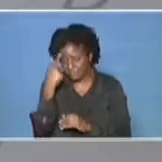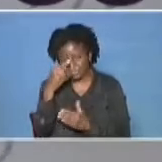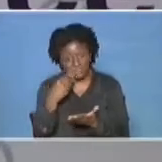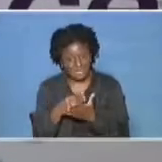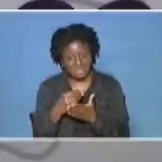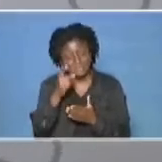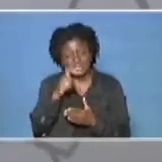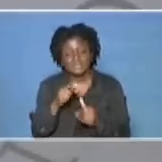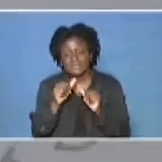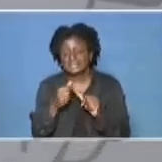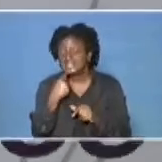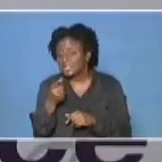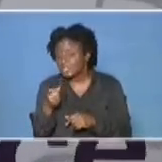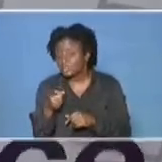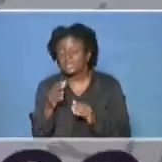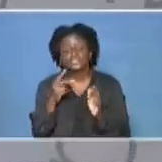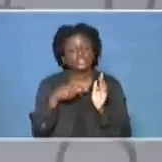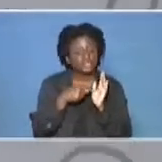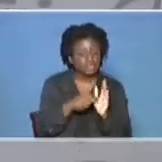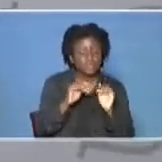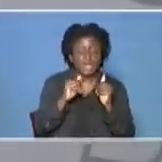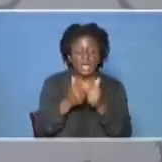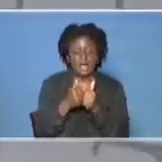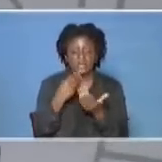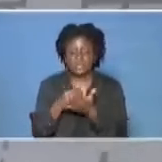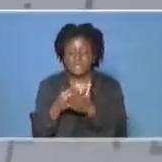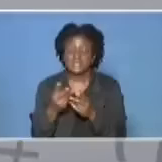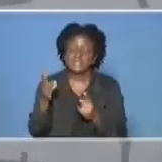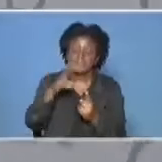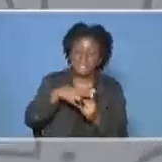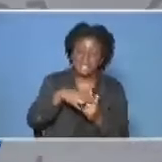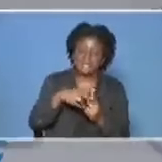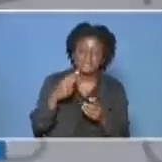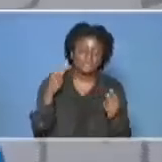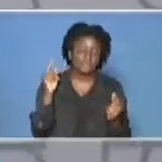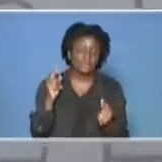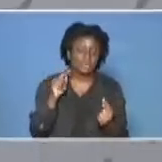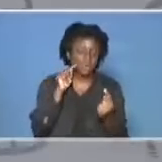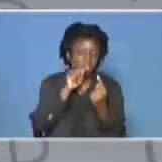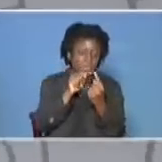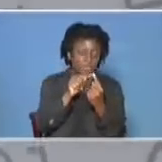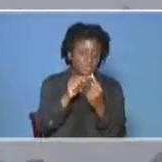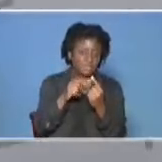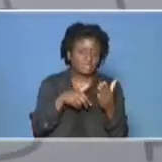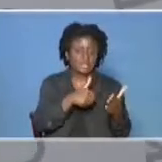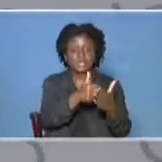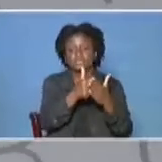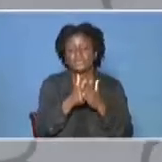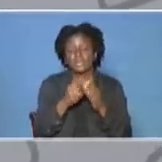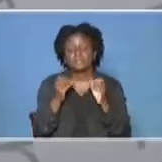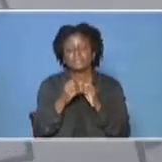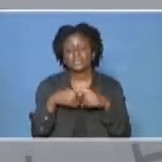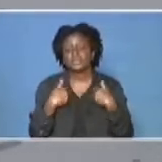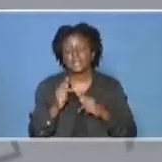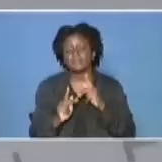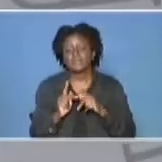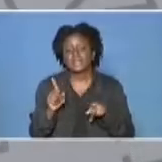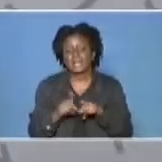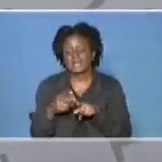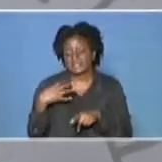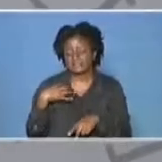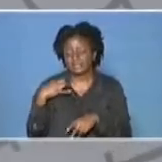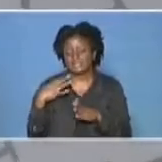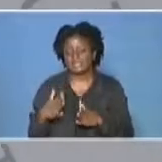how those funds are being applied. Another goal is to attract more young people as volunteers, and in doing so, make youth leaders more visible in